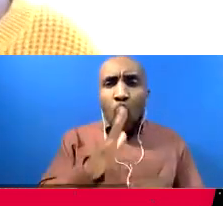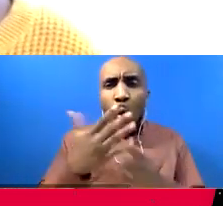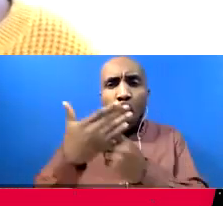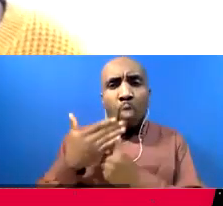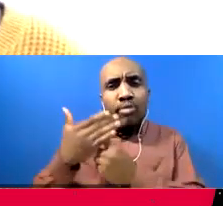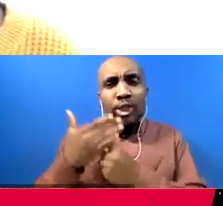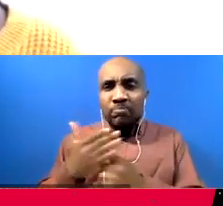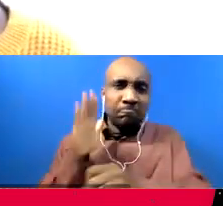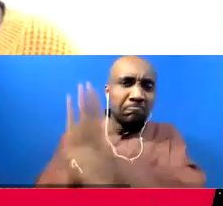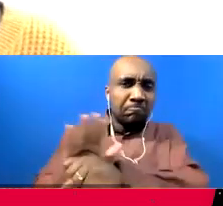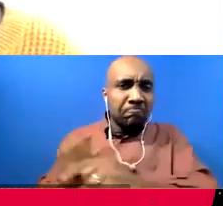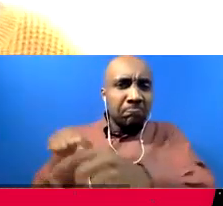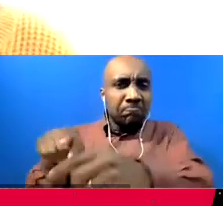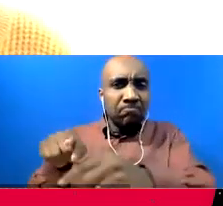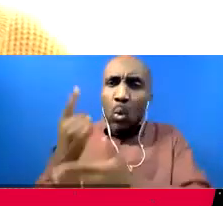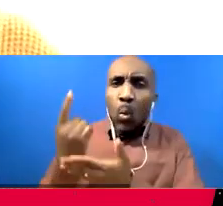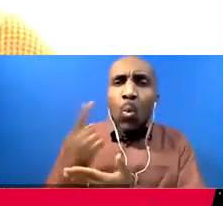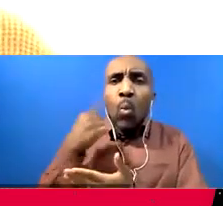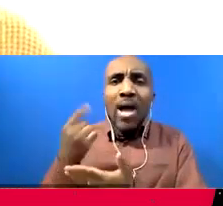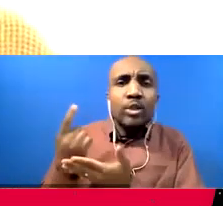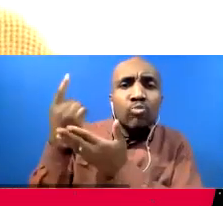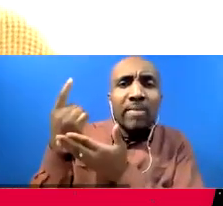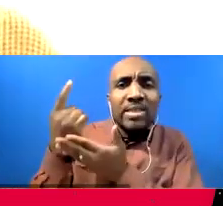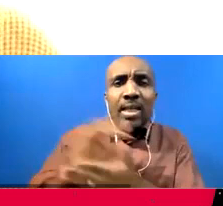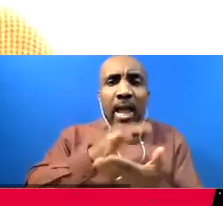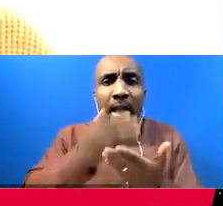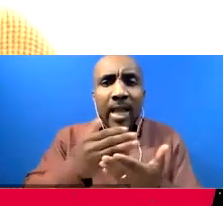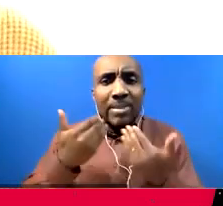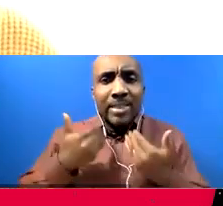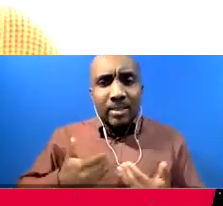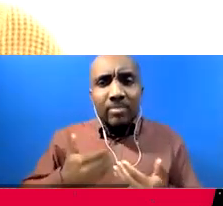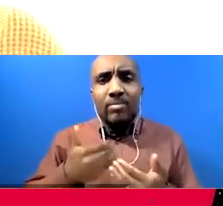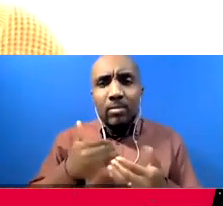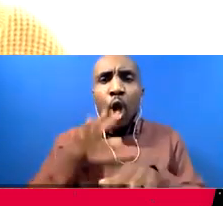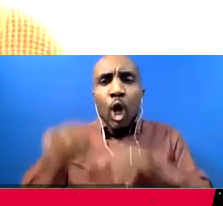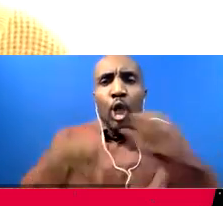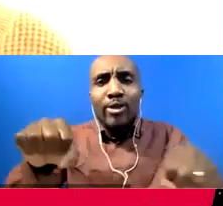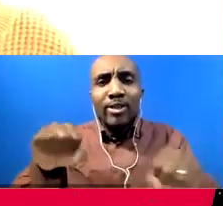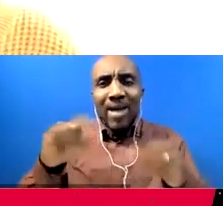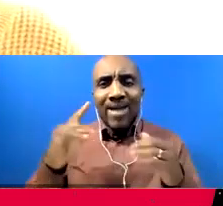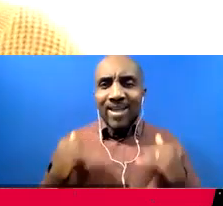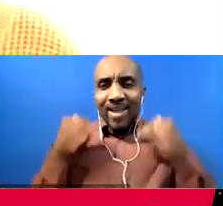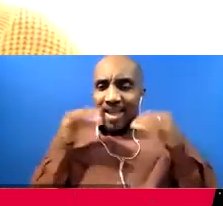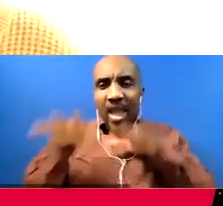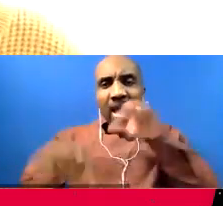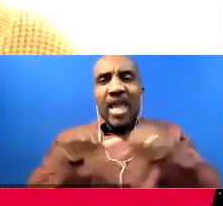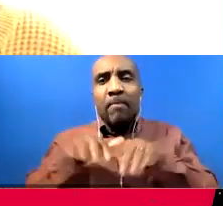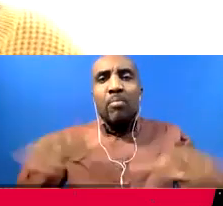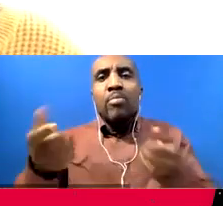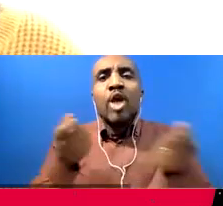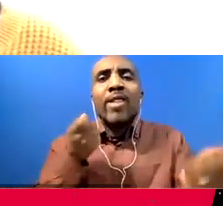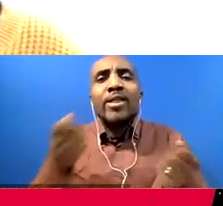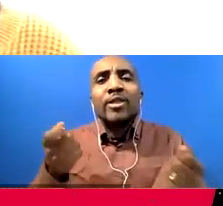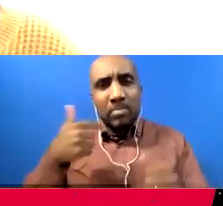oppression, including those based on white supremacy, capitalism, colonialism, and imperialism. And even though the details of my oppression